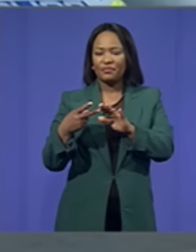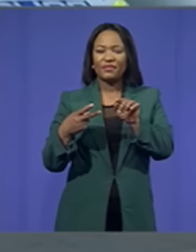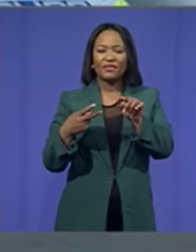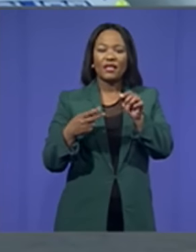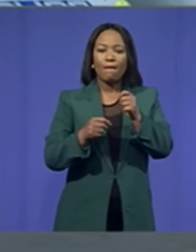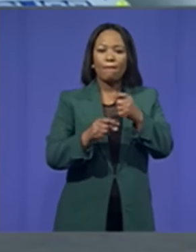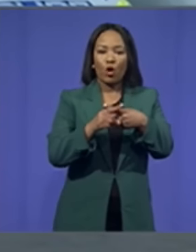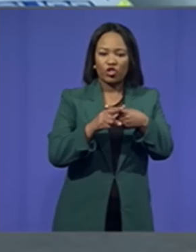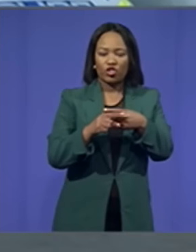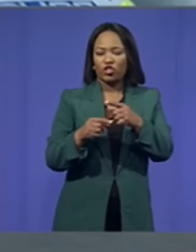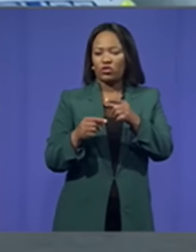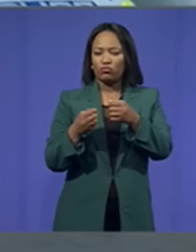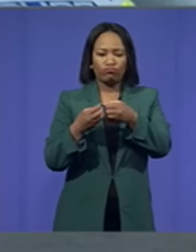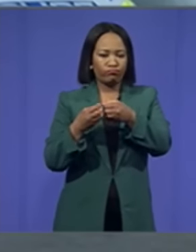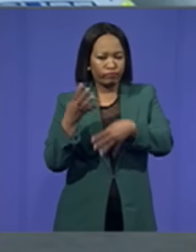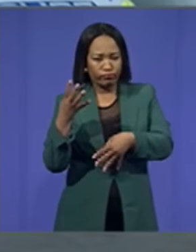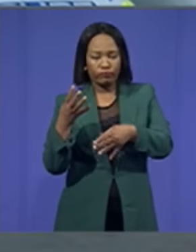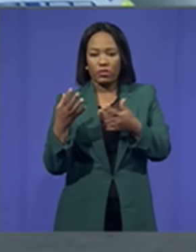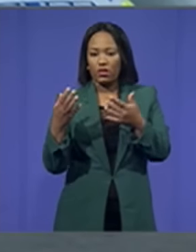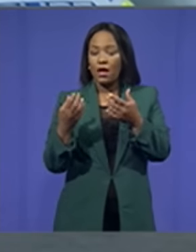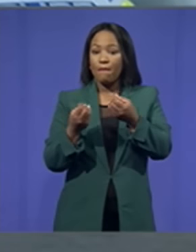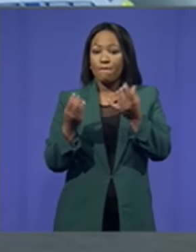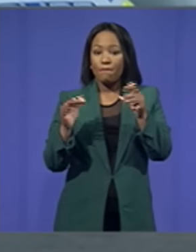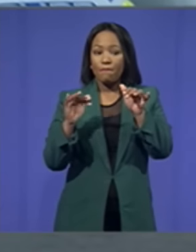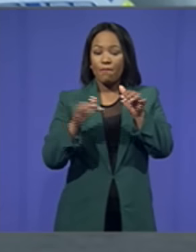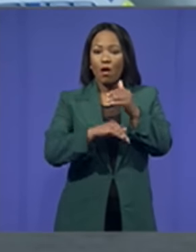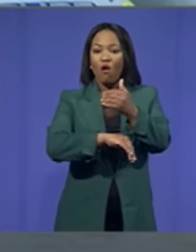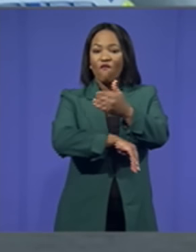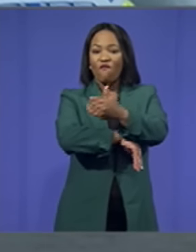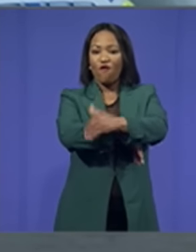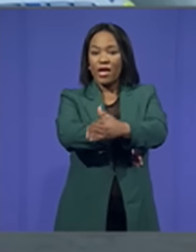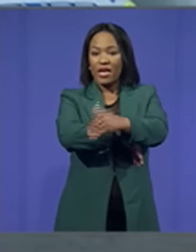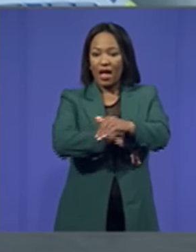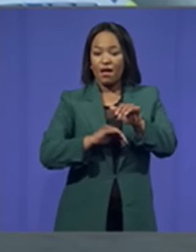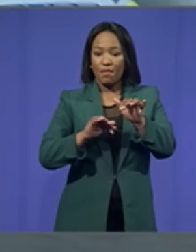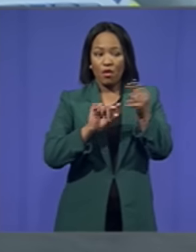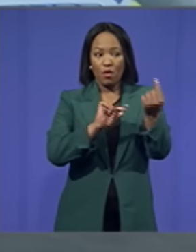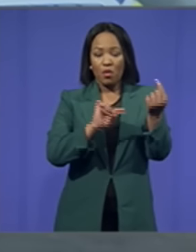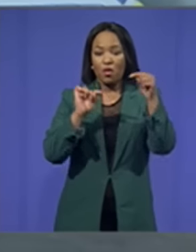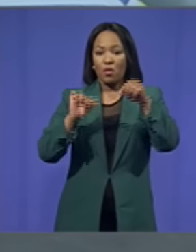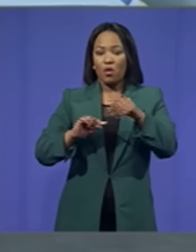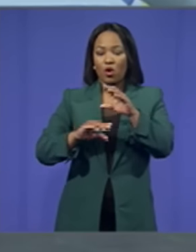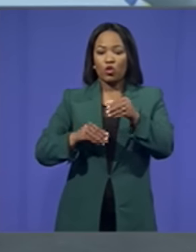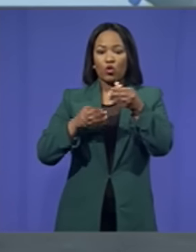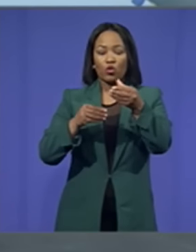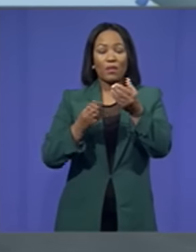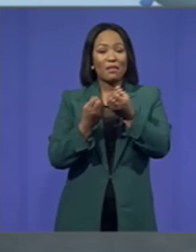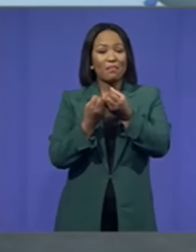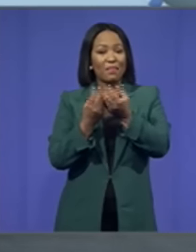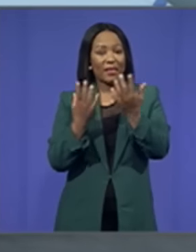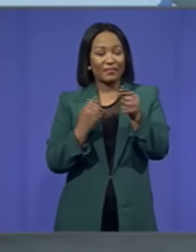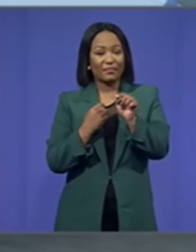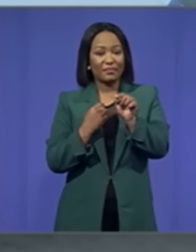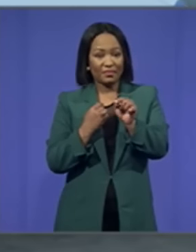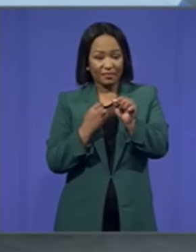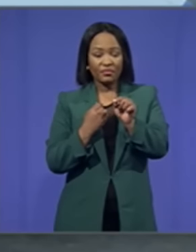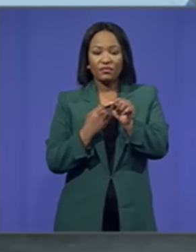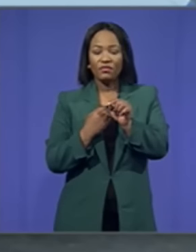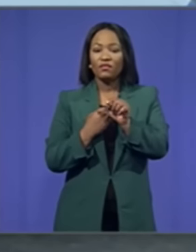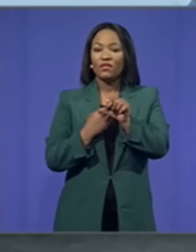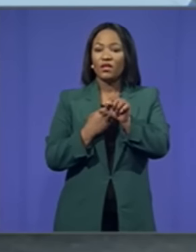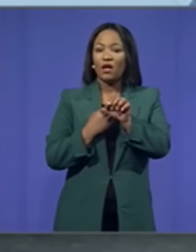mme palo gotlhe ya baditšhaba ba ba se mo molaong ba ba tsene mo nageng e se mo molaong ba feta le 120 ba ne ba tshwara mo